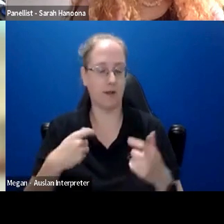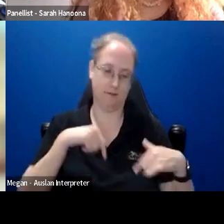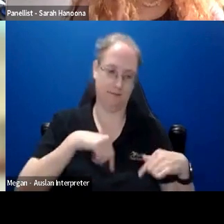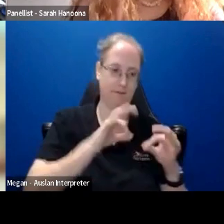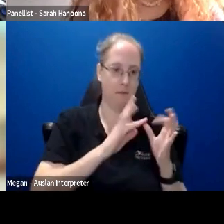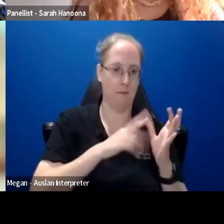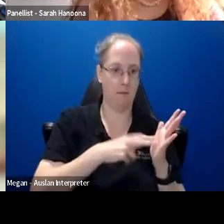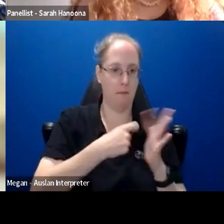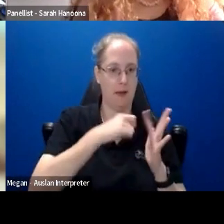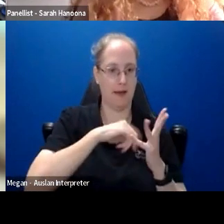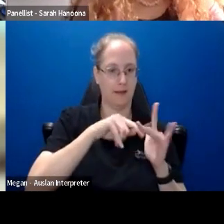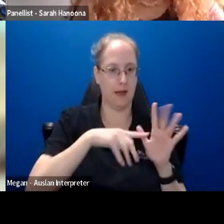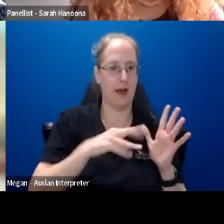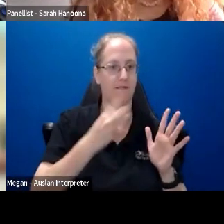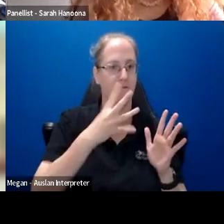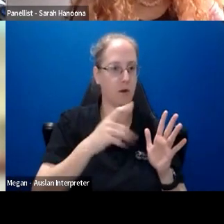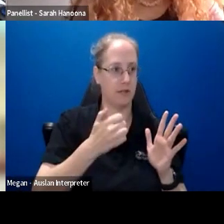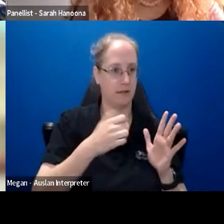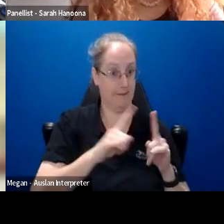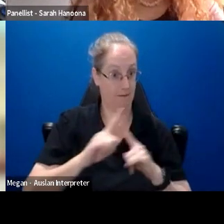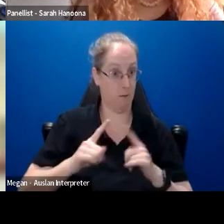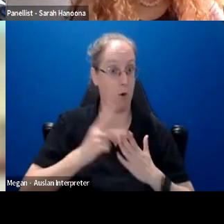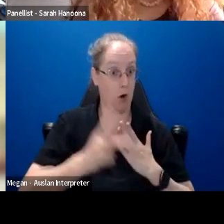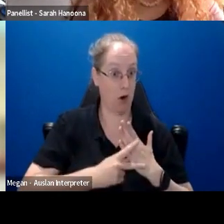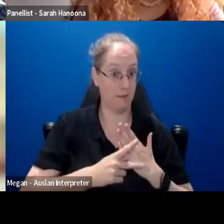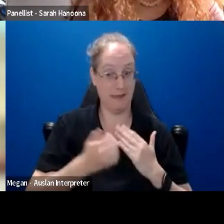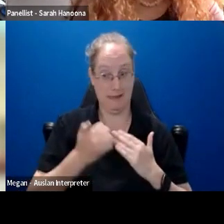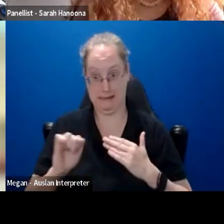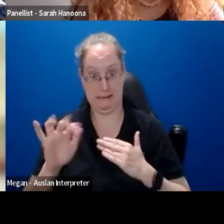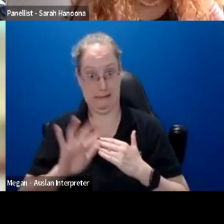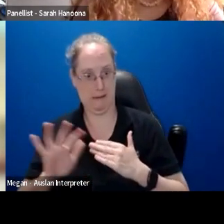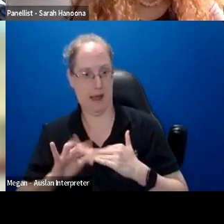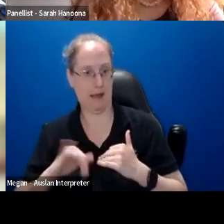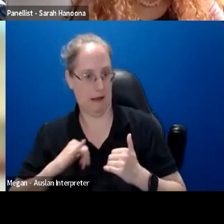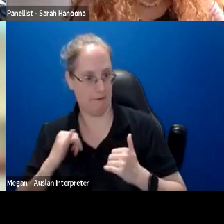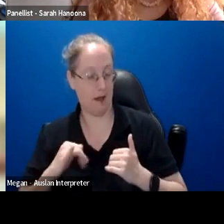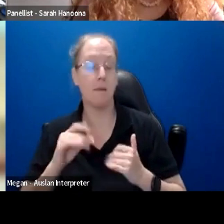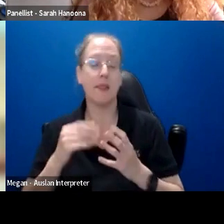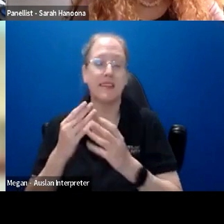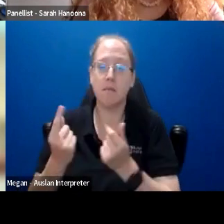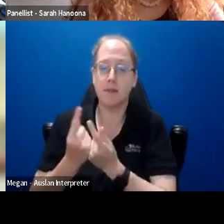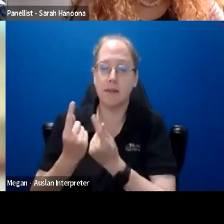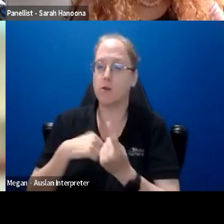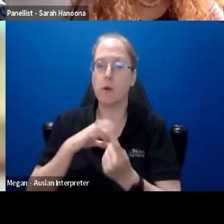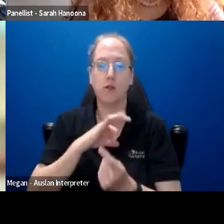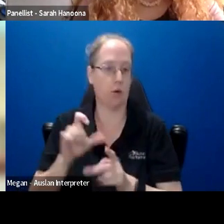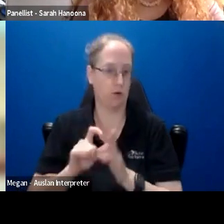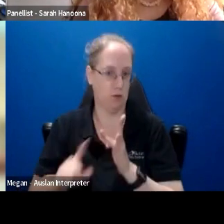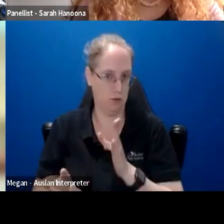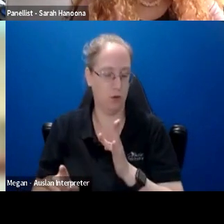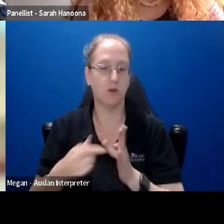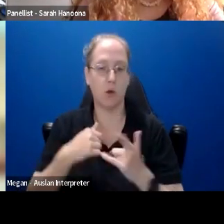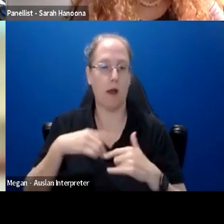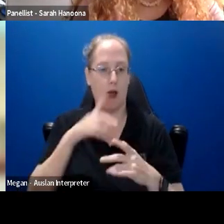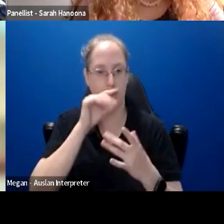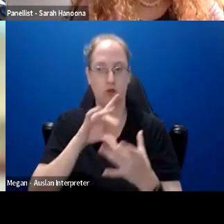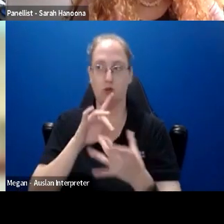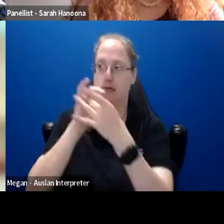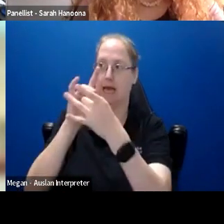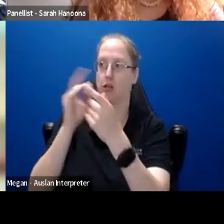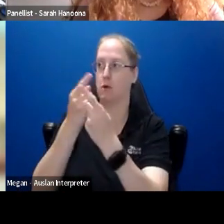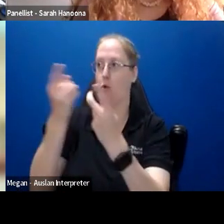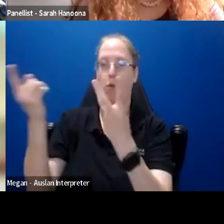different programs and 60 odd staff, but there are certain things that, you know, we don't do. So we're able to engage with all those other